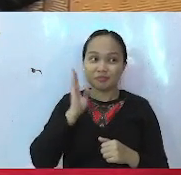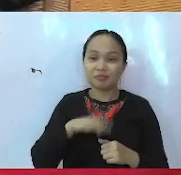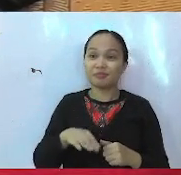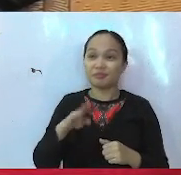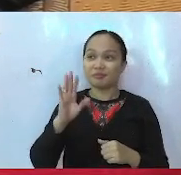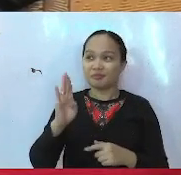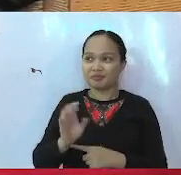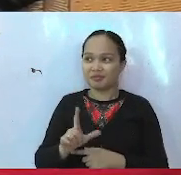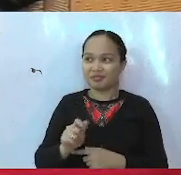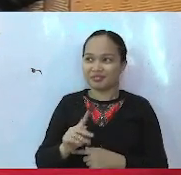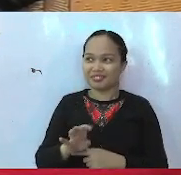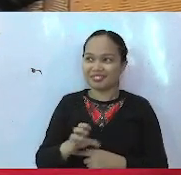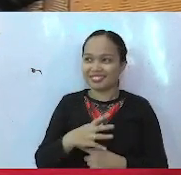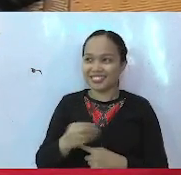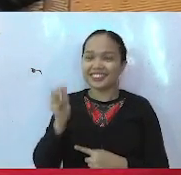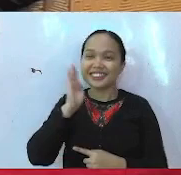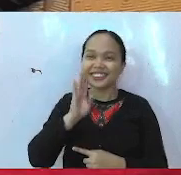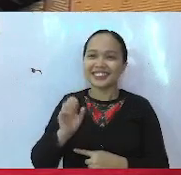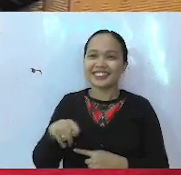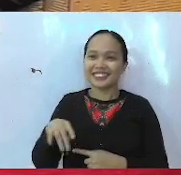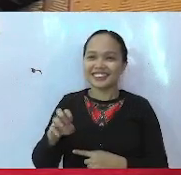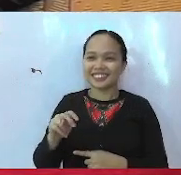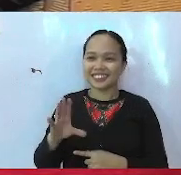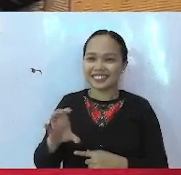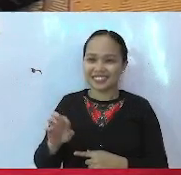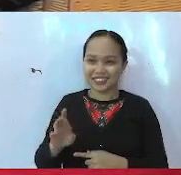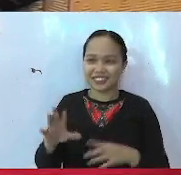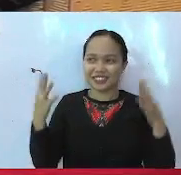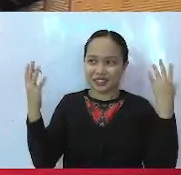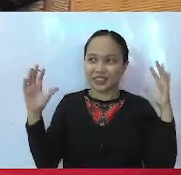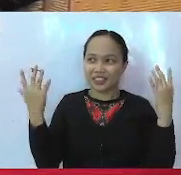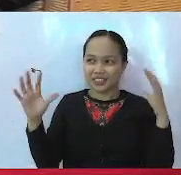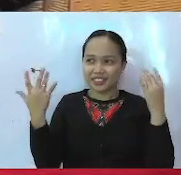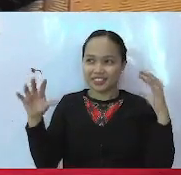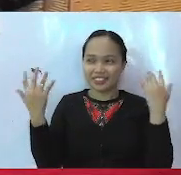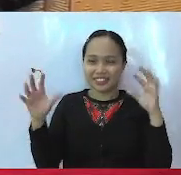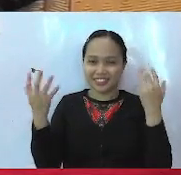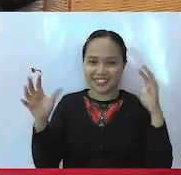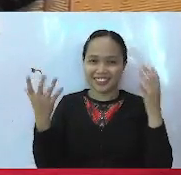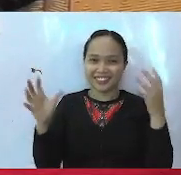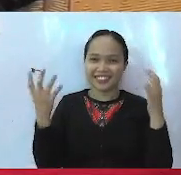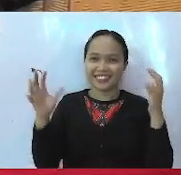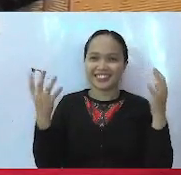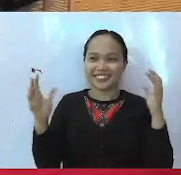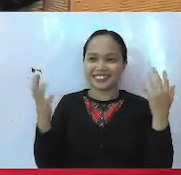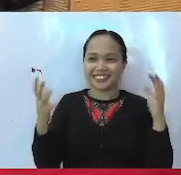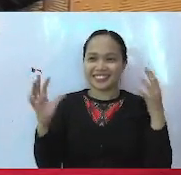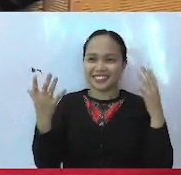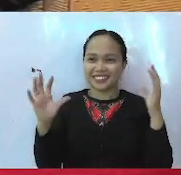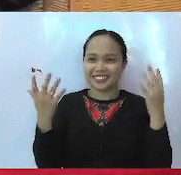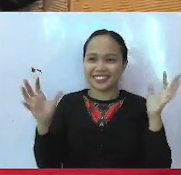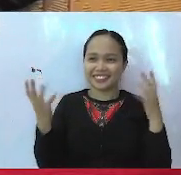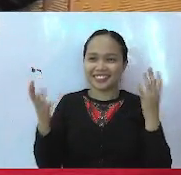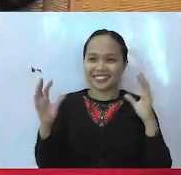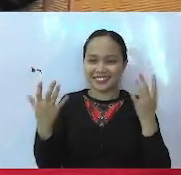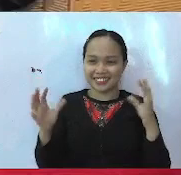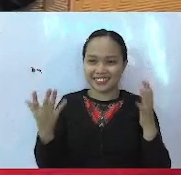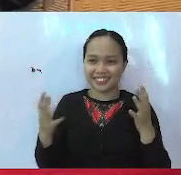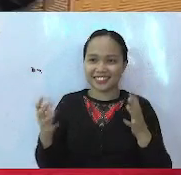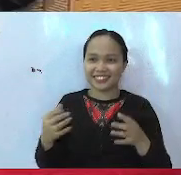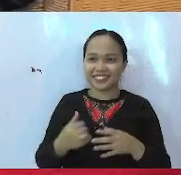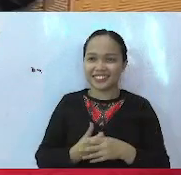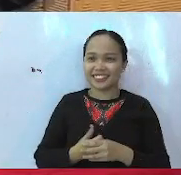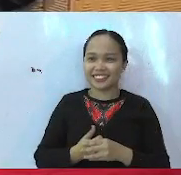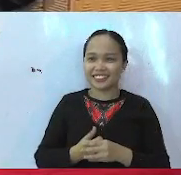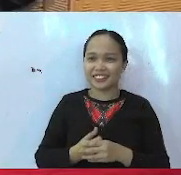And give them a big round of applause. Yeah. Walakpan naman natin. Amen. We're so glad. You fit good